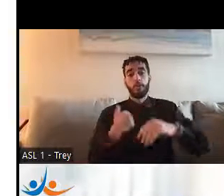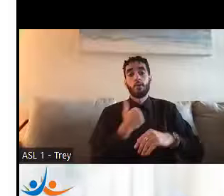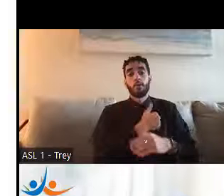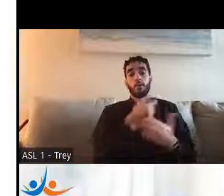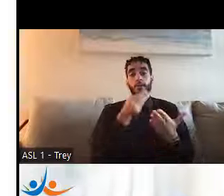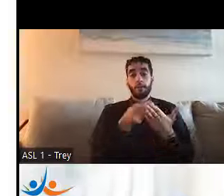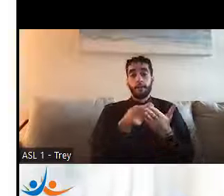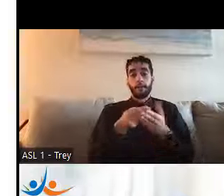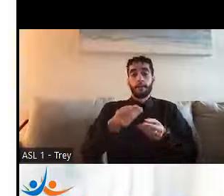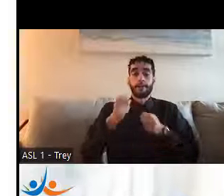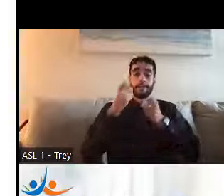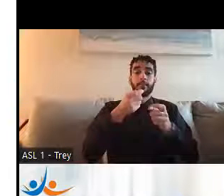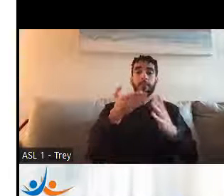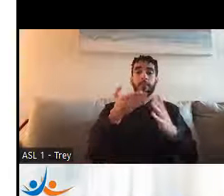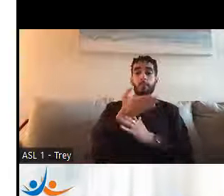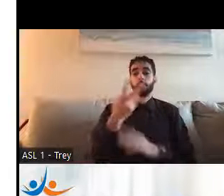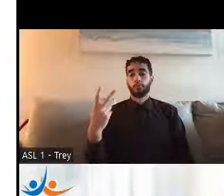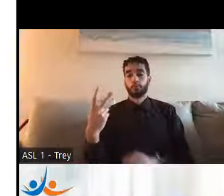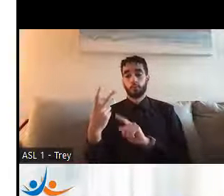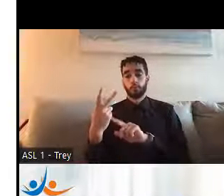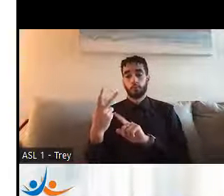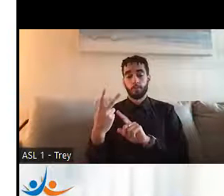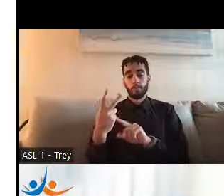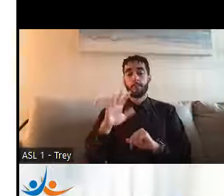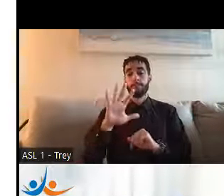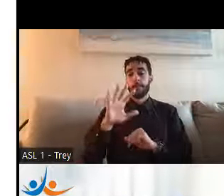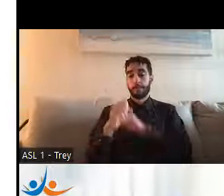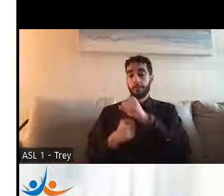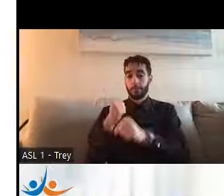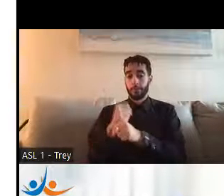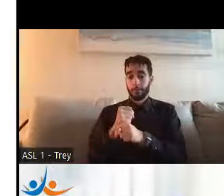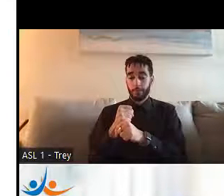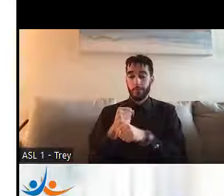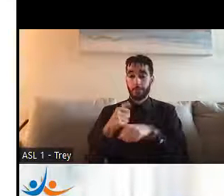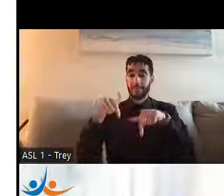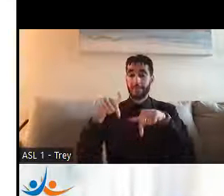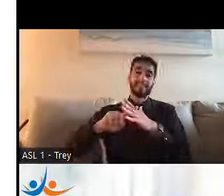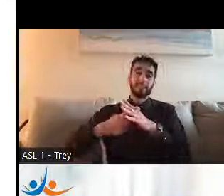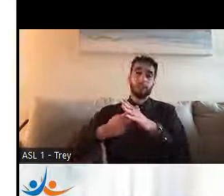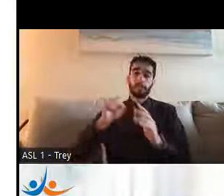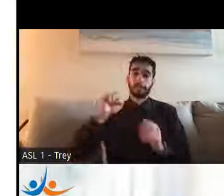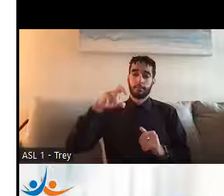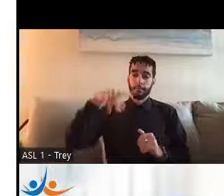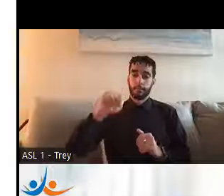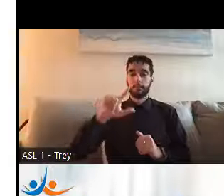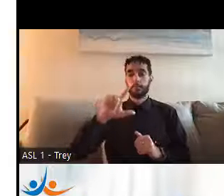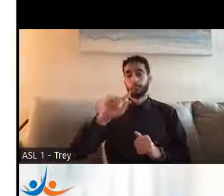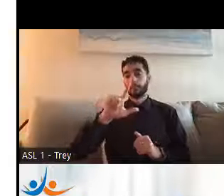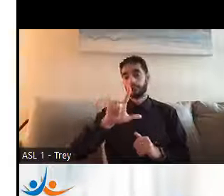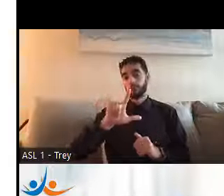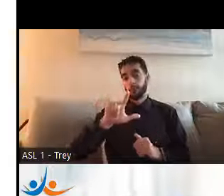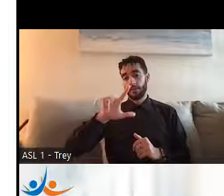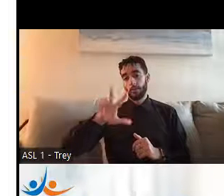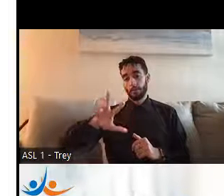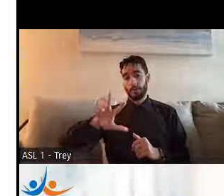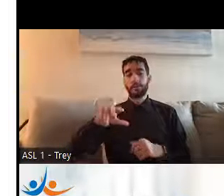2, which is funding for 5 implementation years, beginning this September 30th of 2023 through September